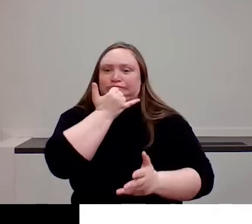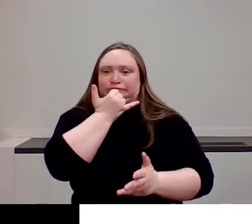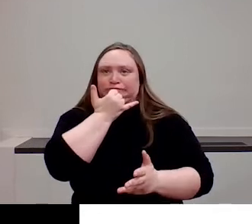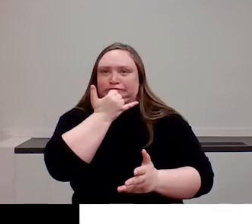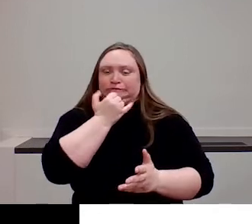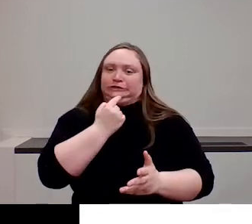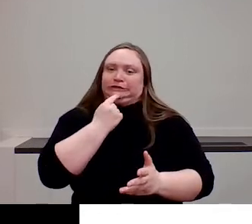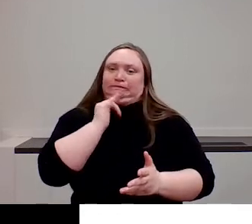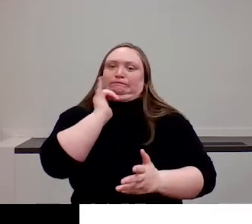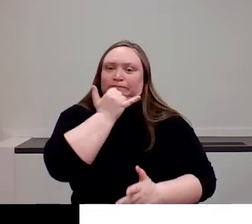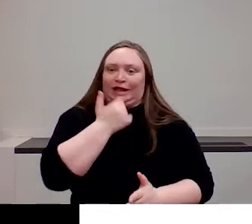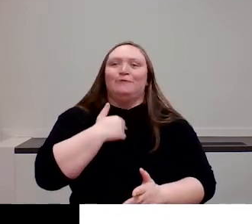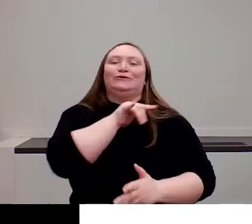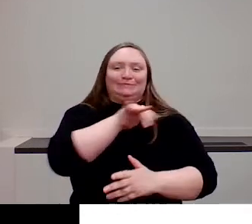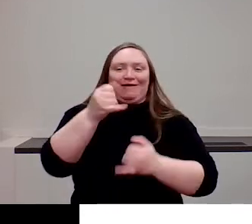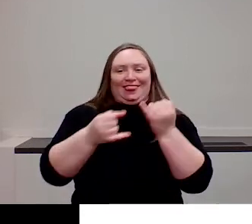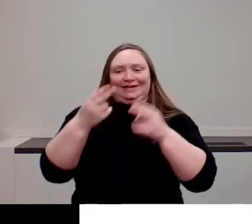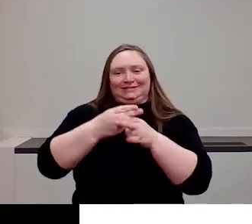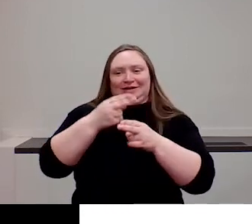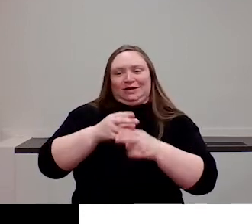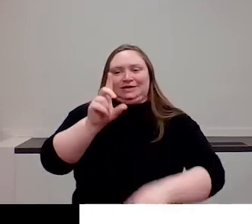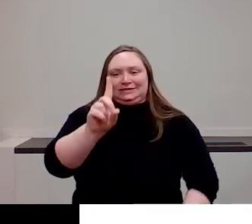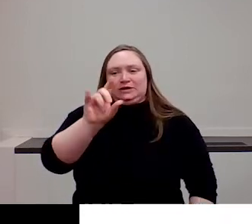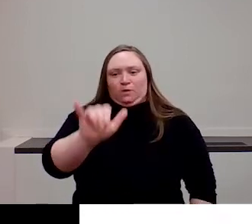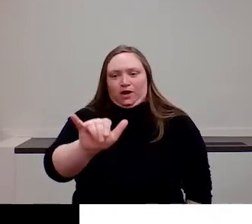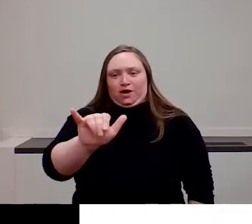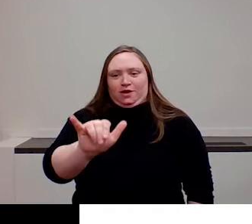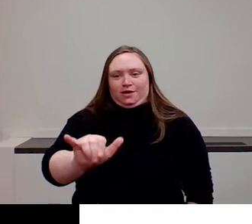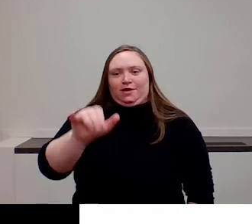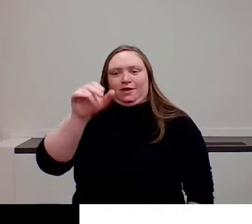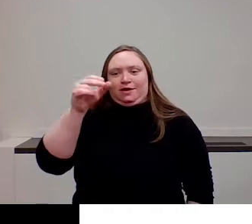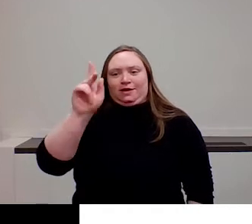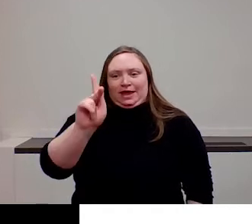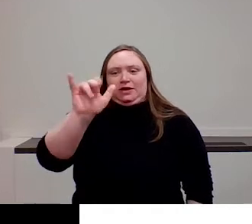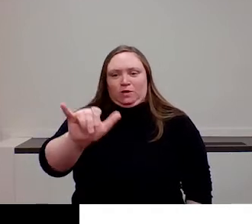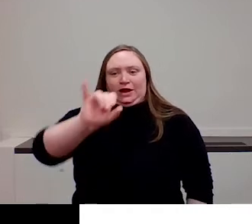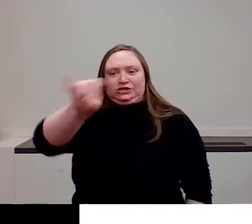misspeak this. So I'm going to spell her last name. It's D-Y-K-Y-J.